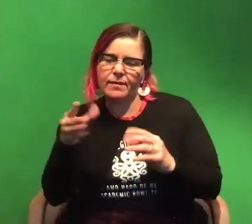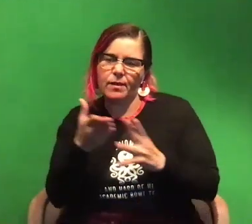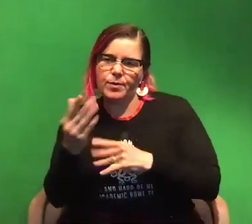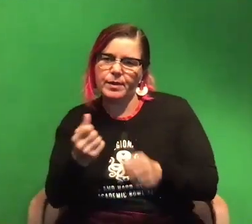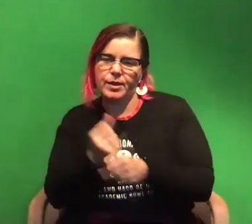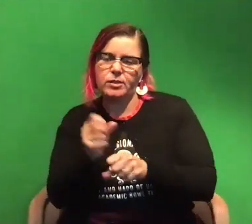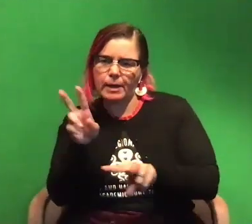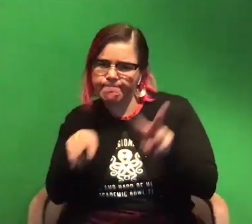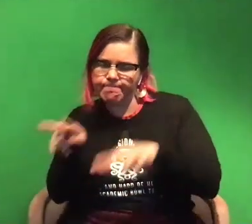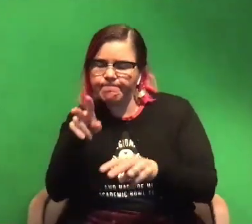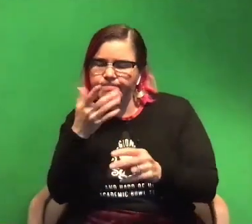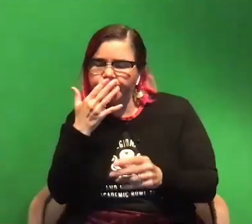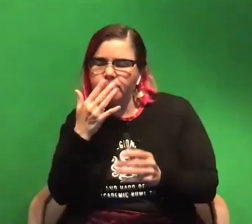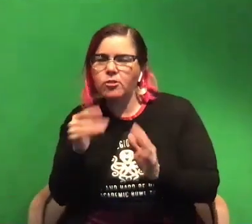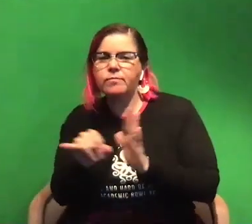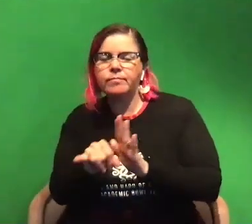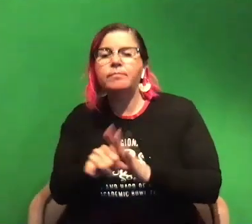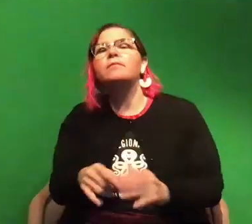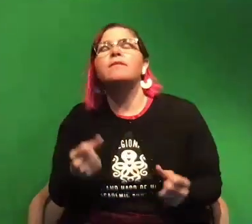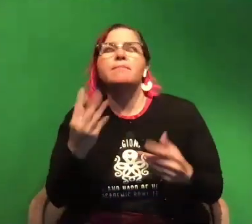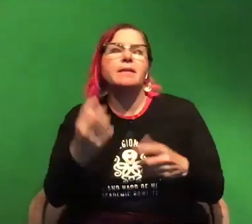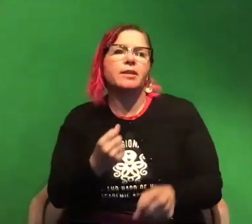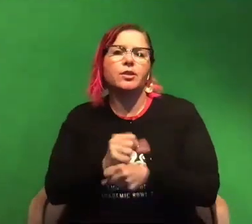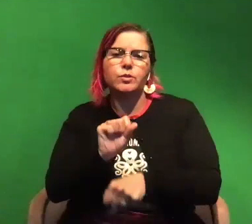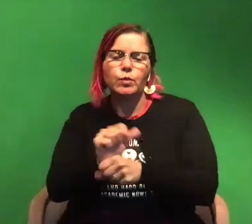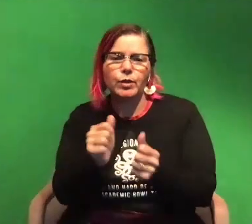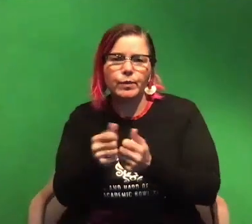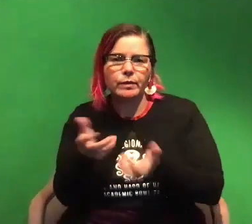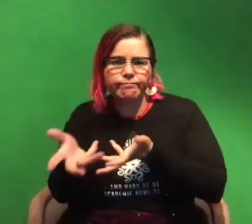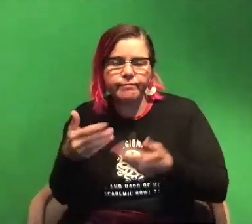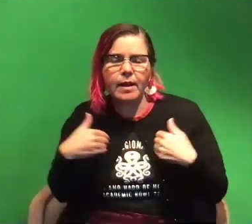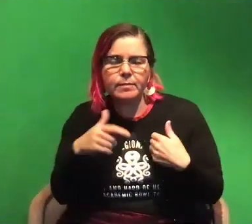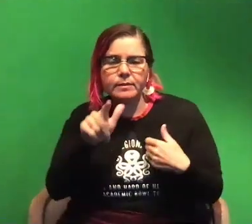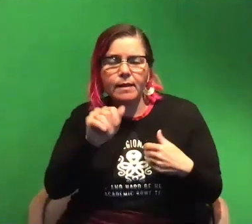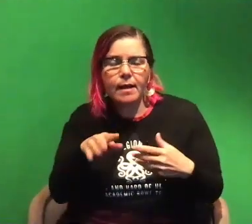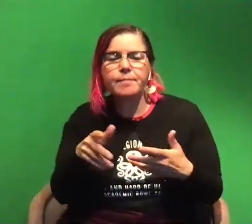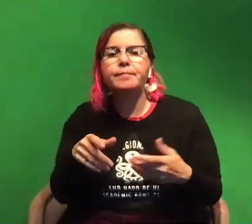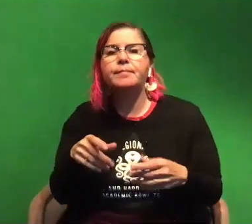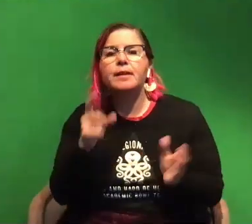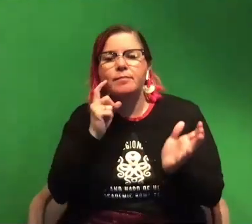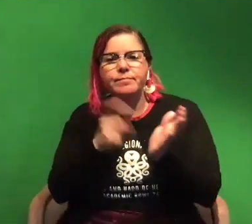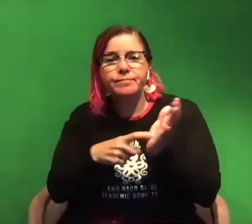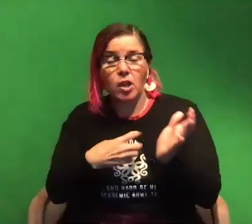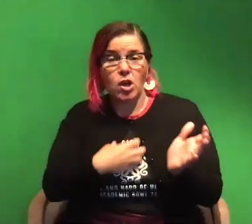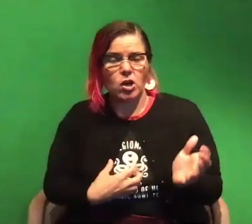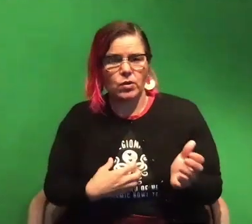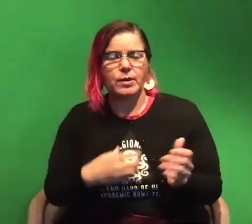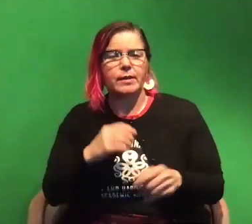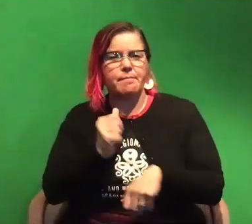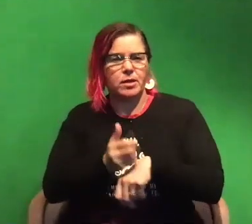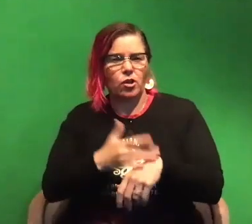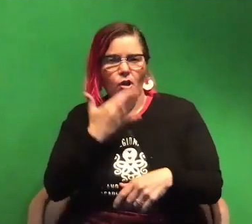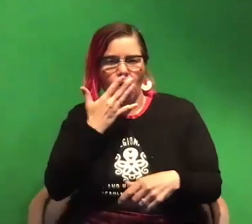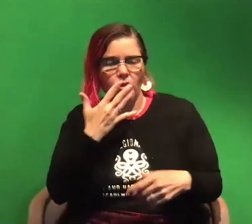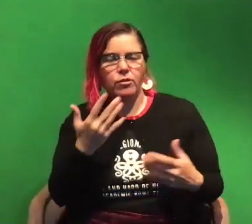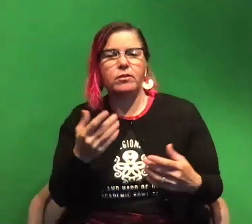after you have so many years of working with these animals in the lab and you can tell when they're hungry based on their color patterns or based